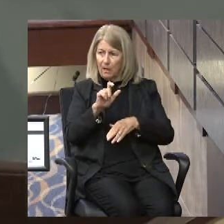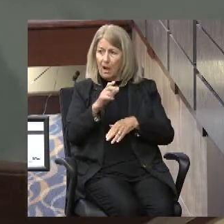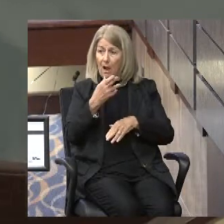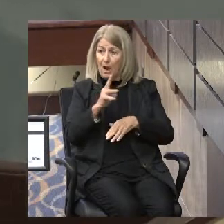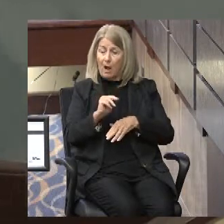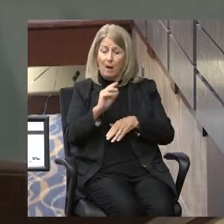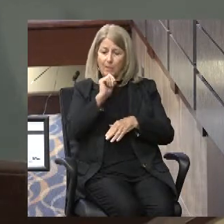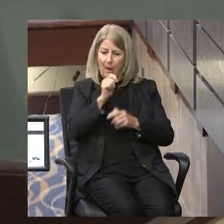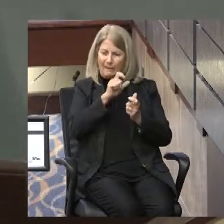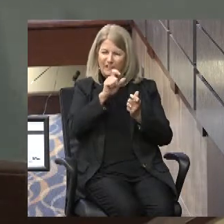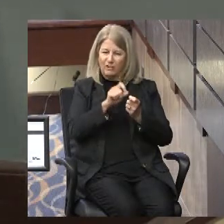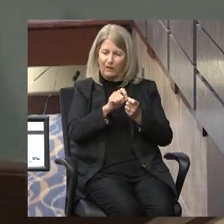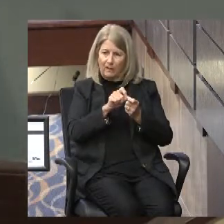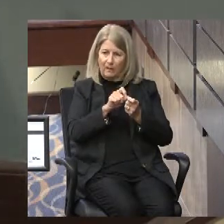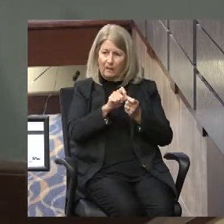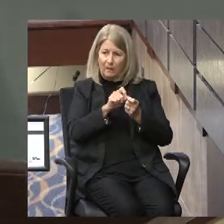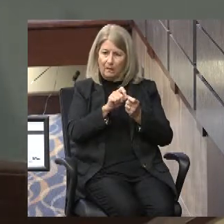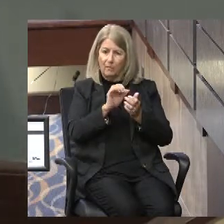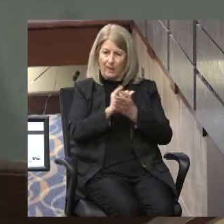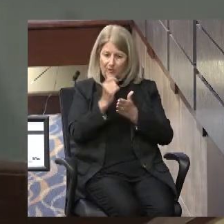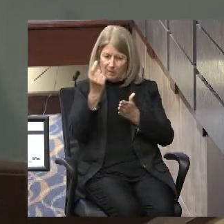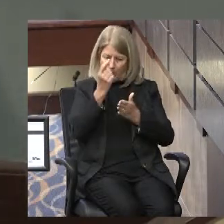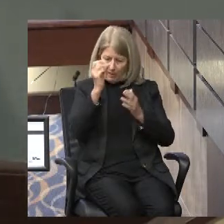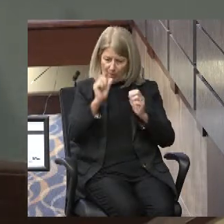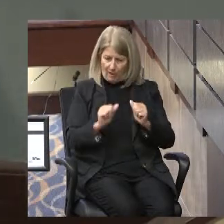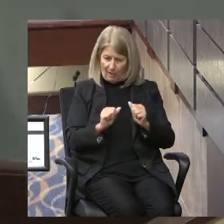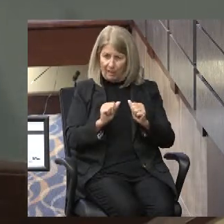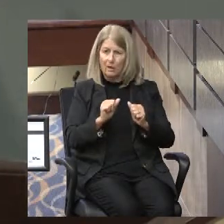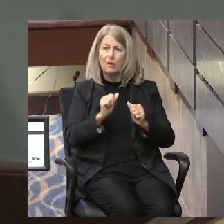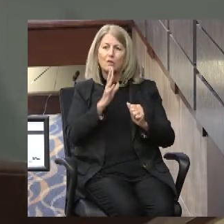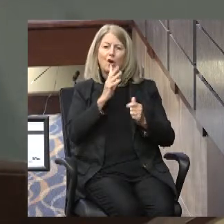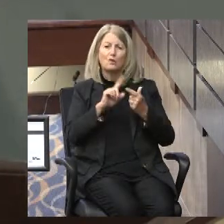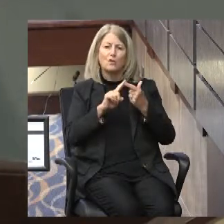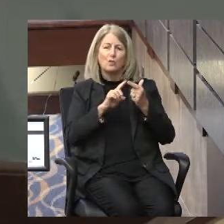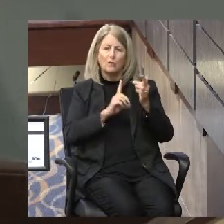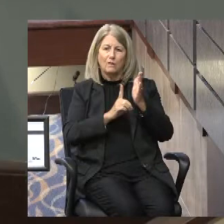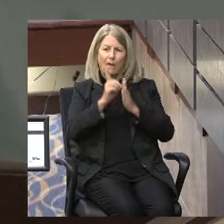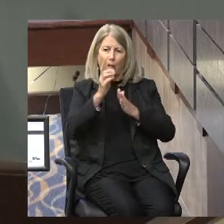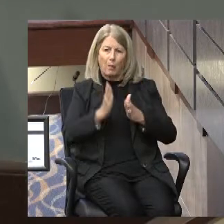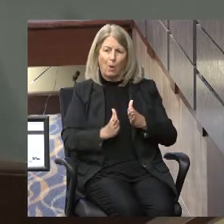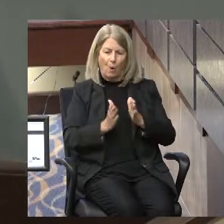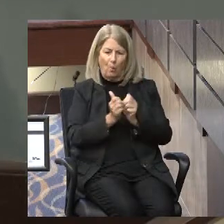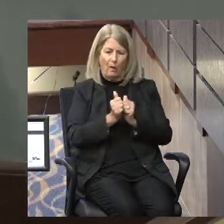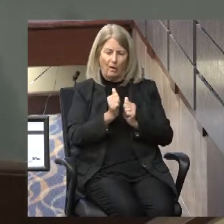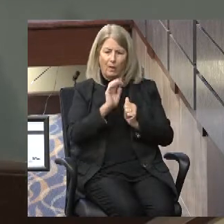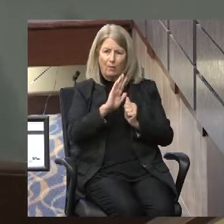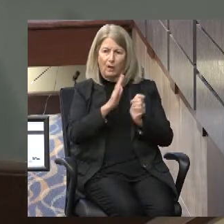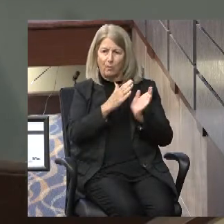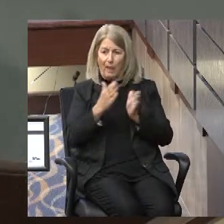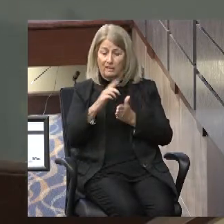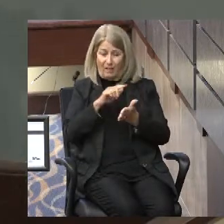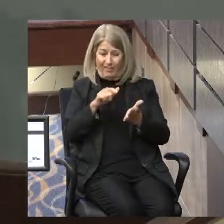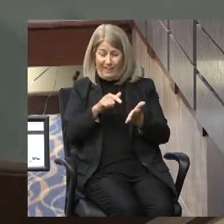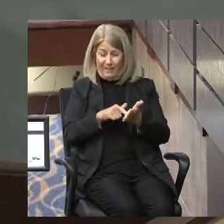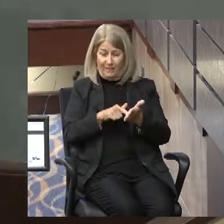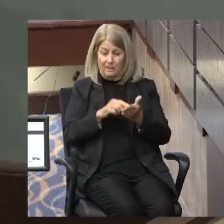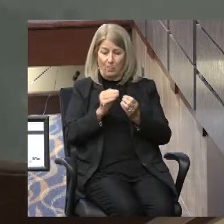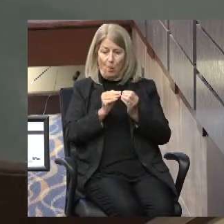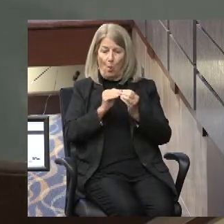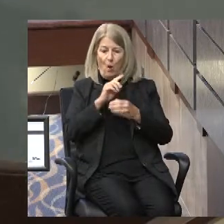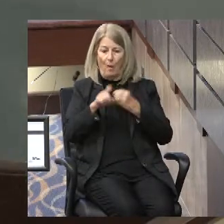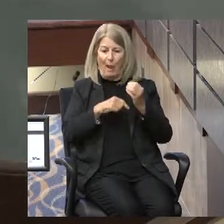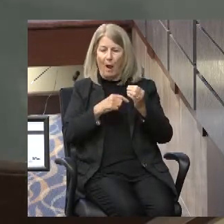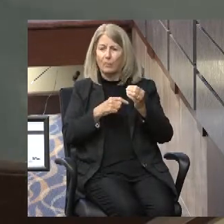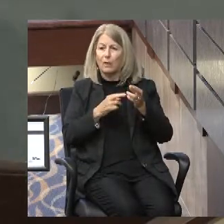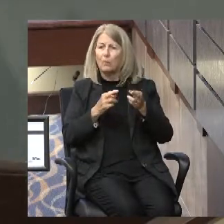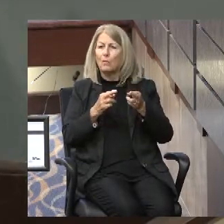Not specifically. That is something we can talk with the developers as they come in with their development plans. This framework is more about the regulations